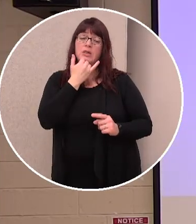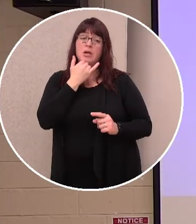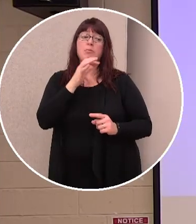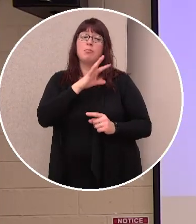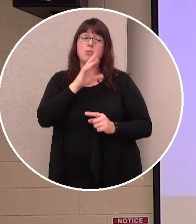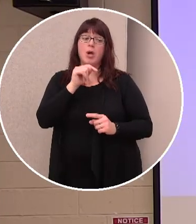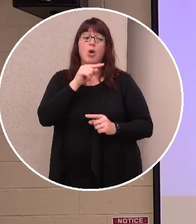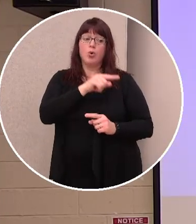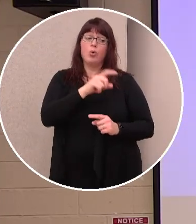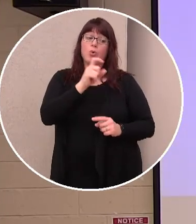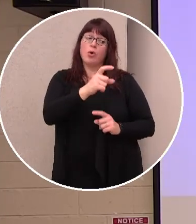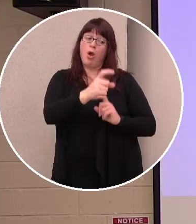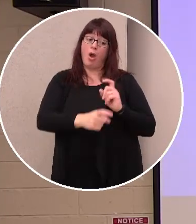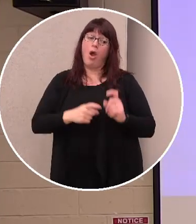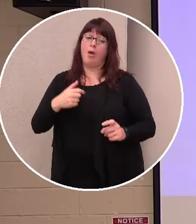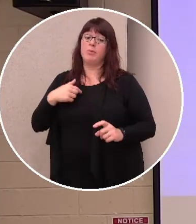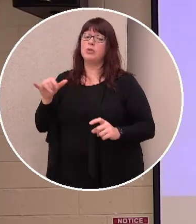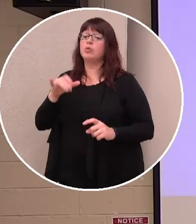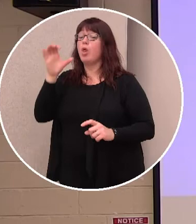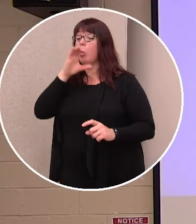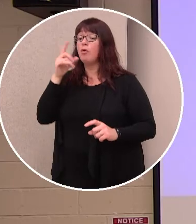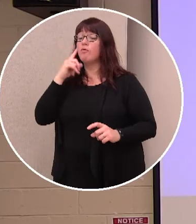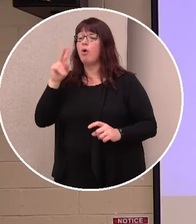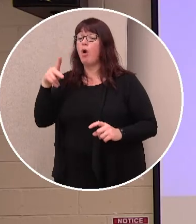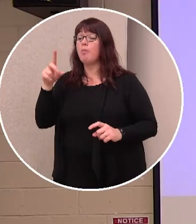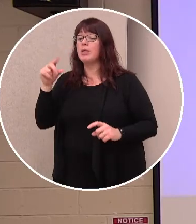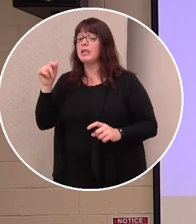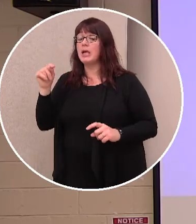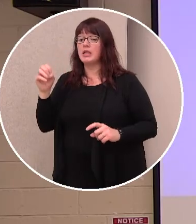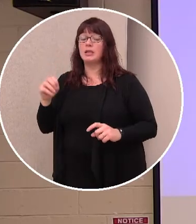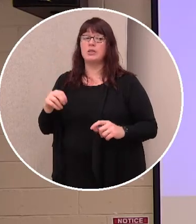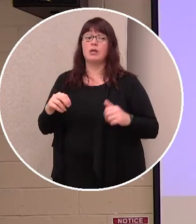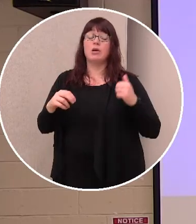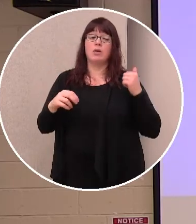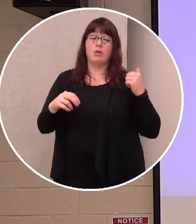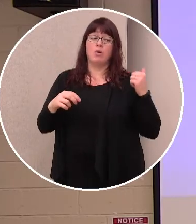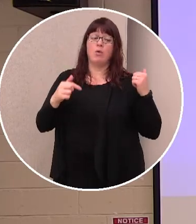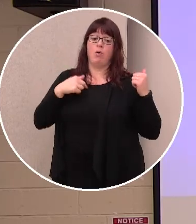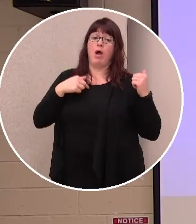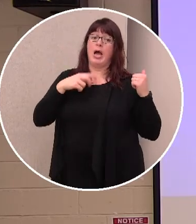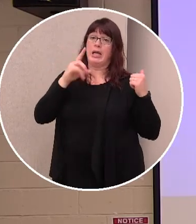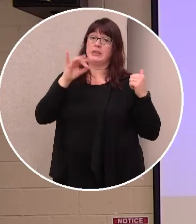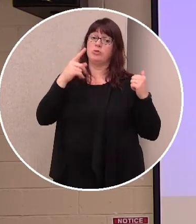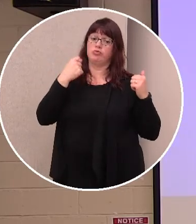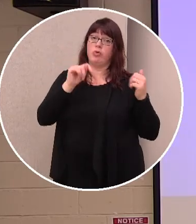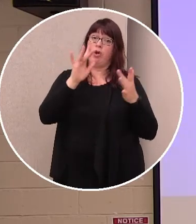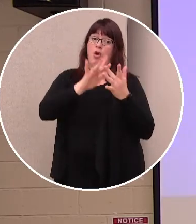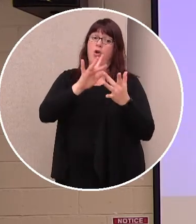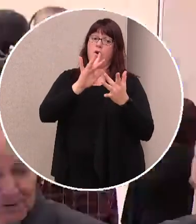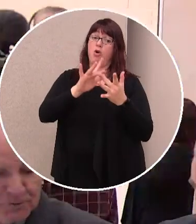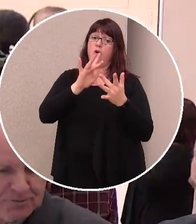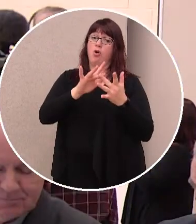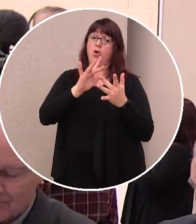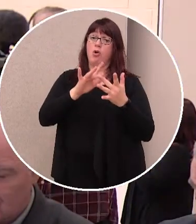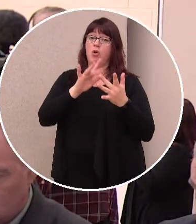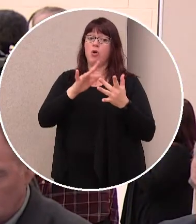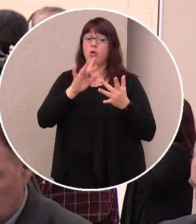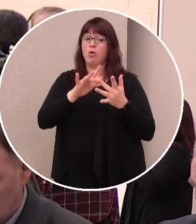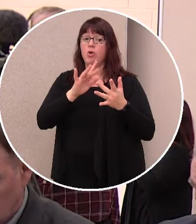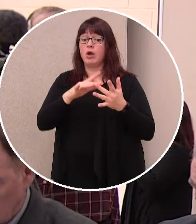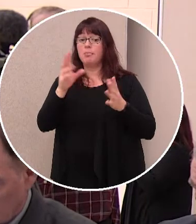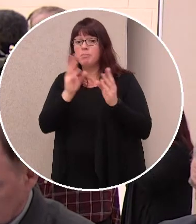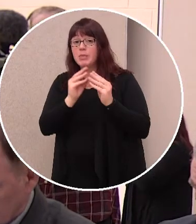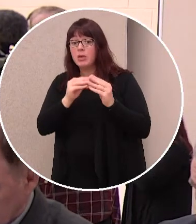you to give me a call to get an update as well on that. Chair, I contacted you a couple of times to find out if the meeting had gone ahead or not. I made